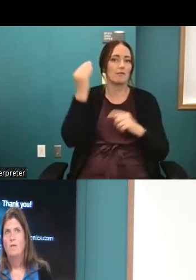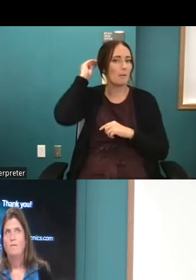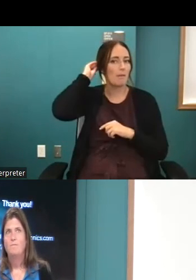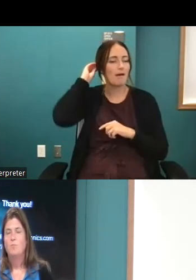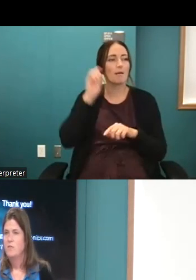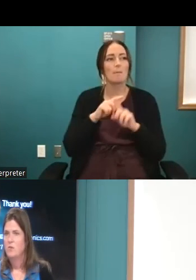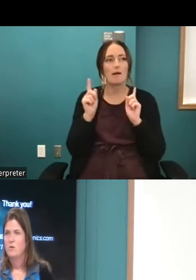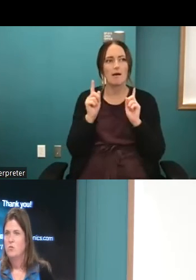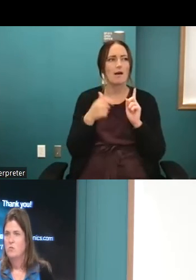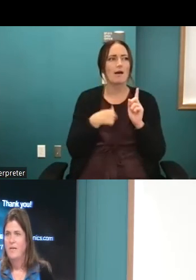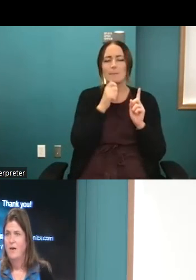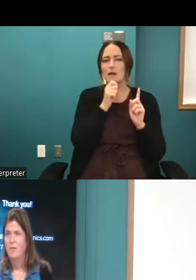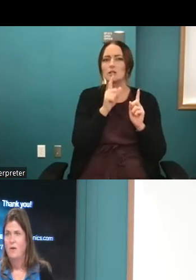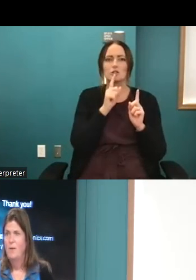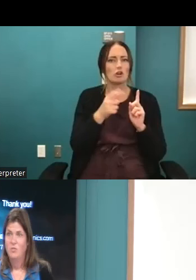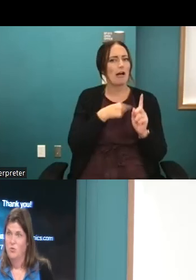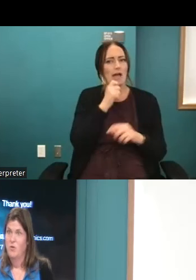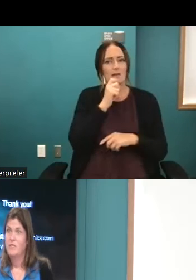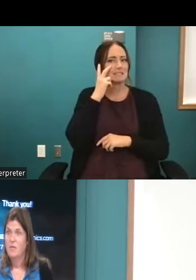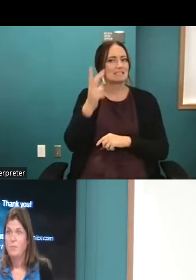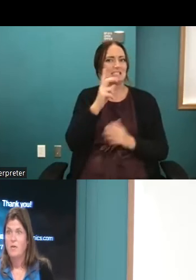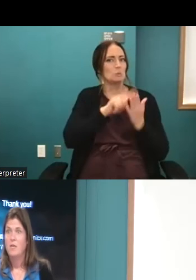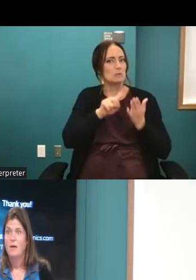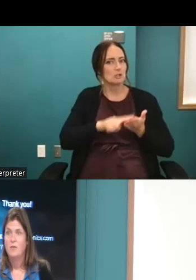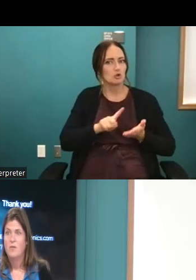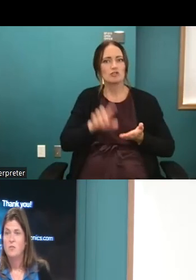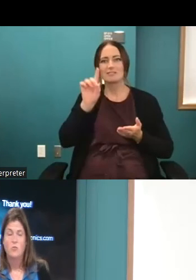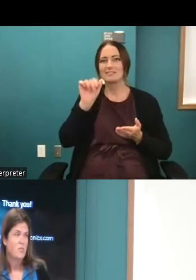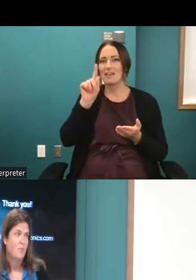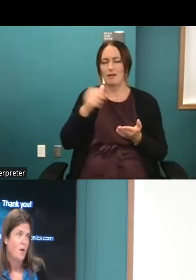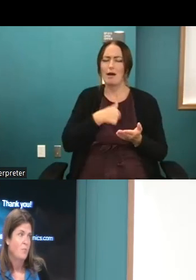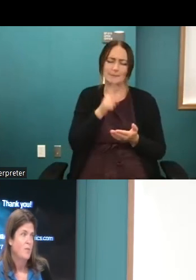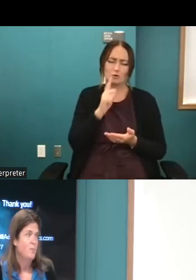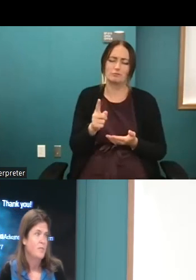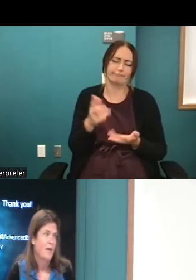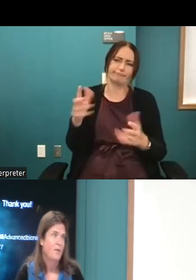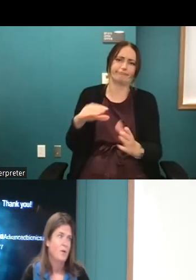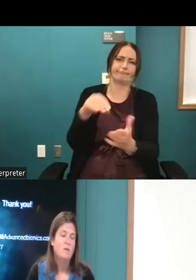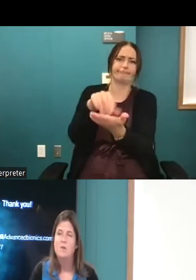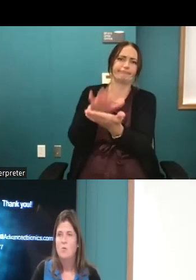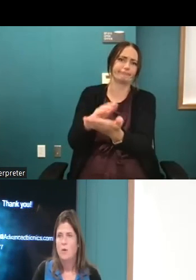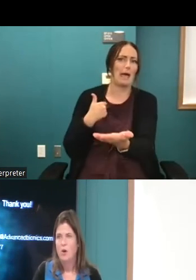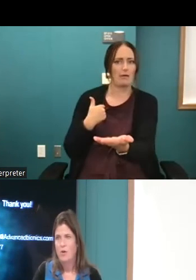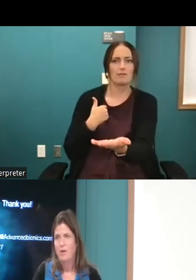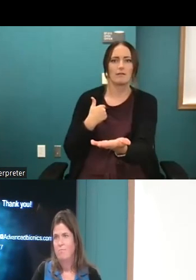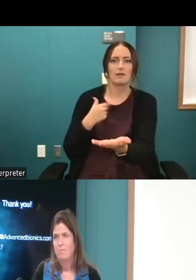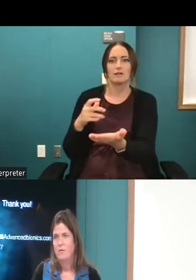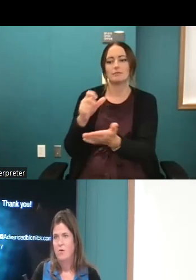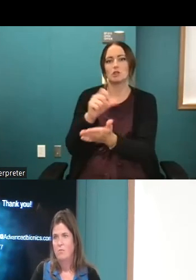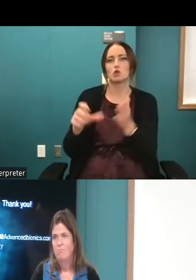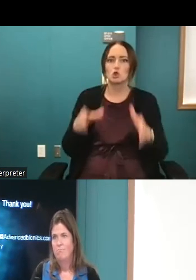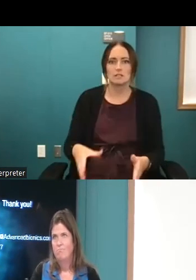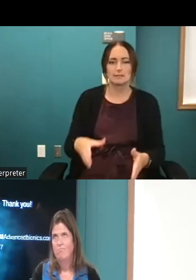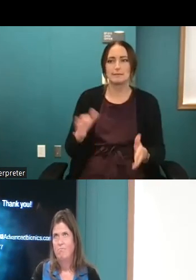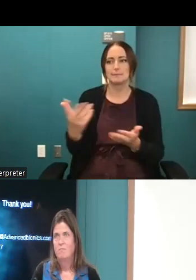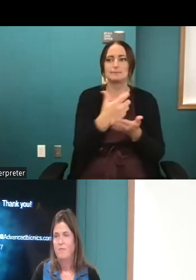aware of research or data out there. I'm sure there is something out there that surgeons have probably put together regarding, you